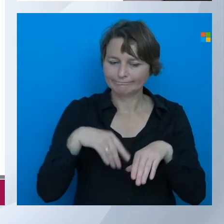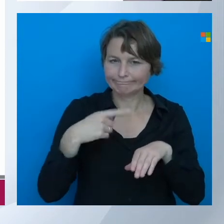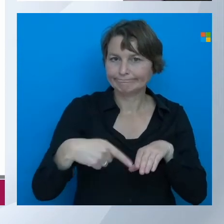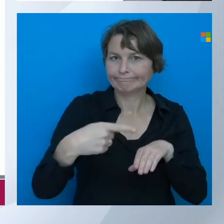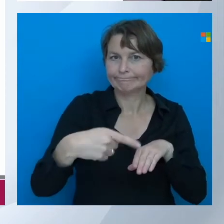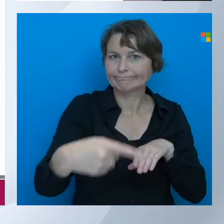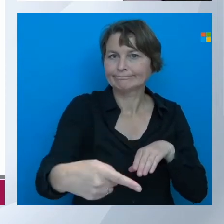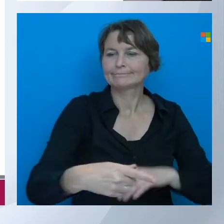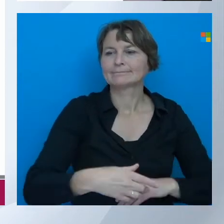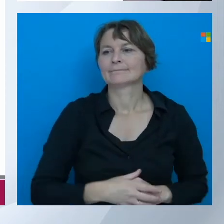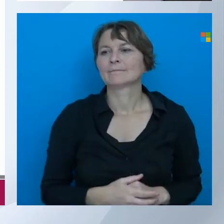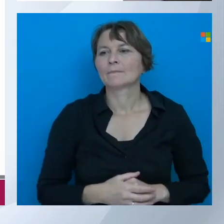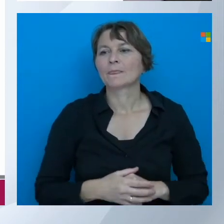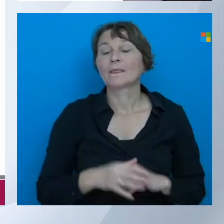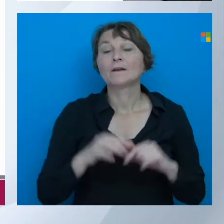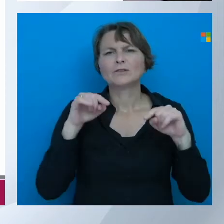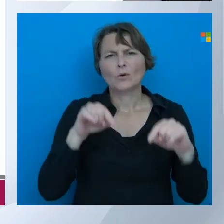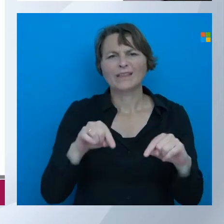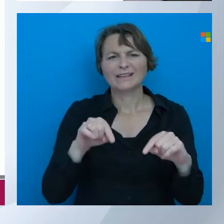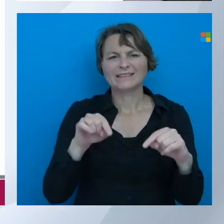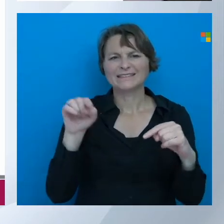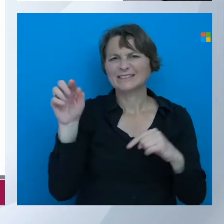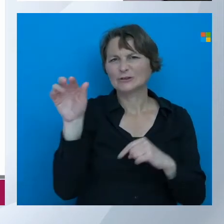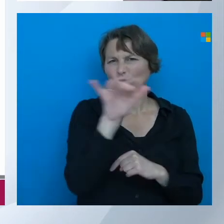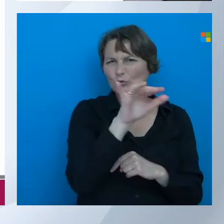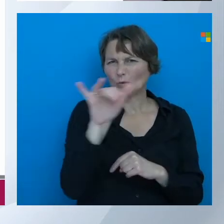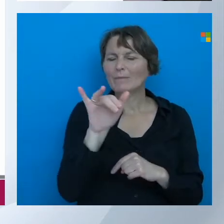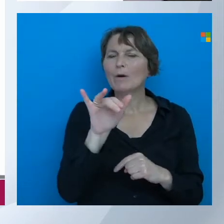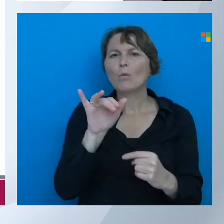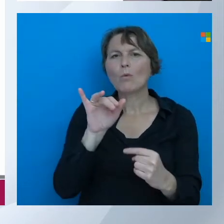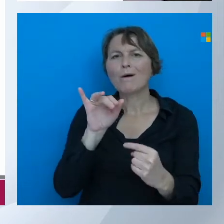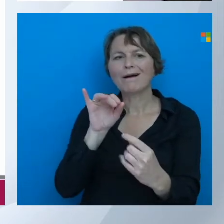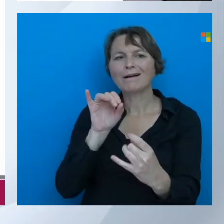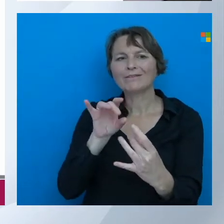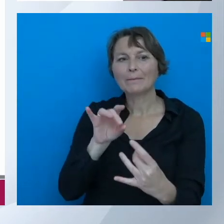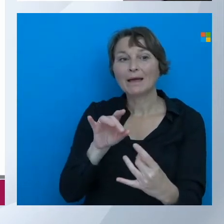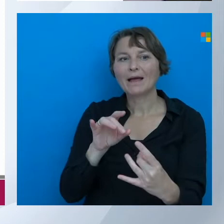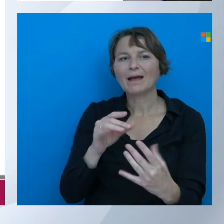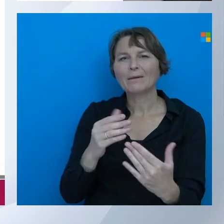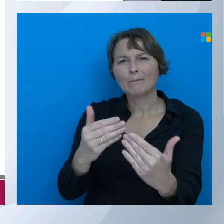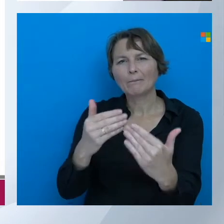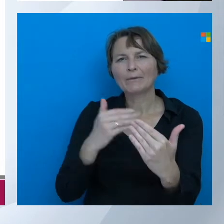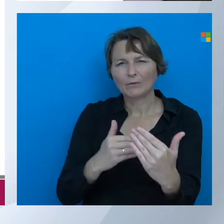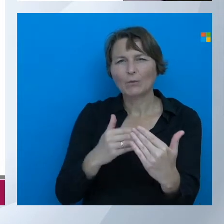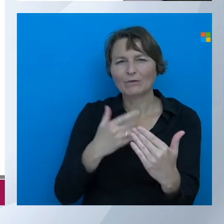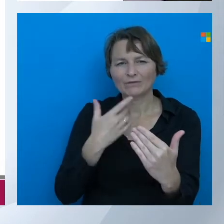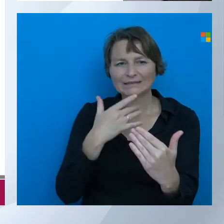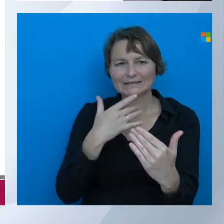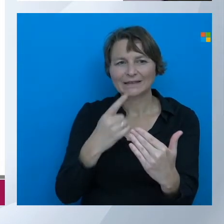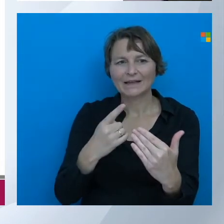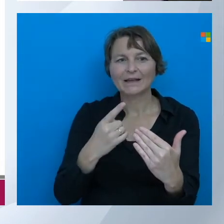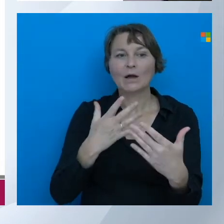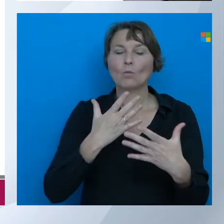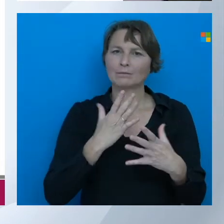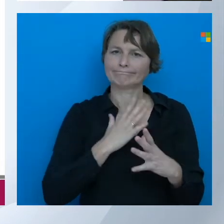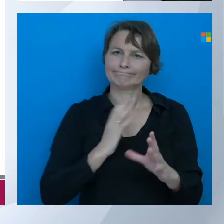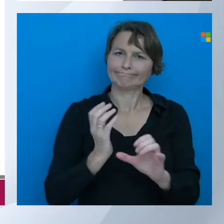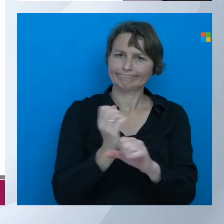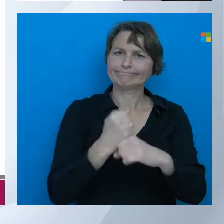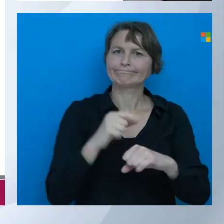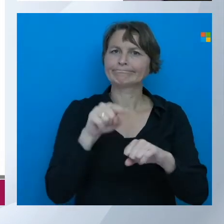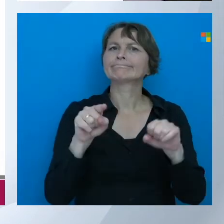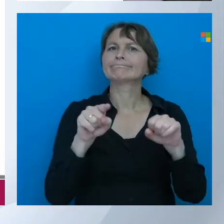gives me back some feedback on all the steps that I performed in it. Like I said, create a session to Azure. We talked about that